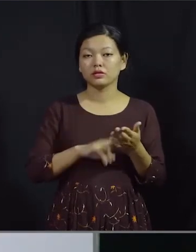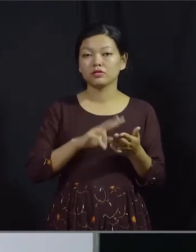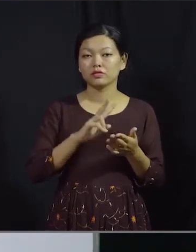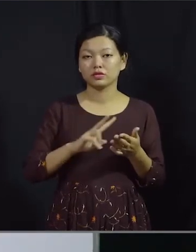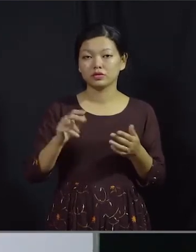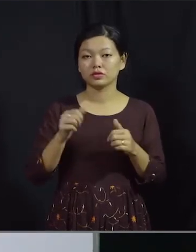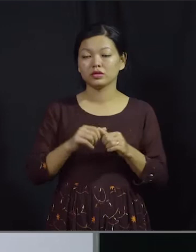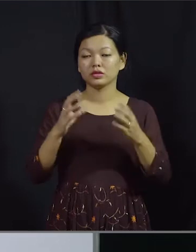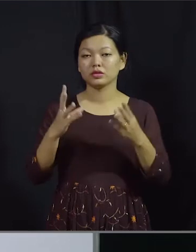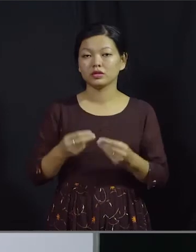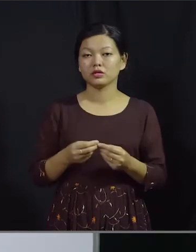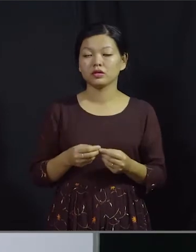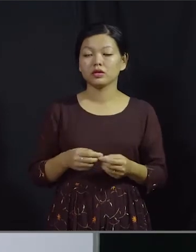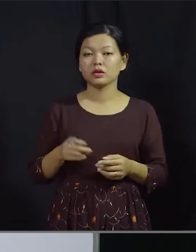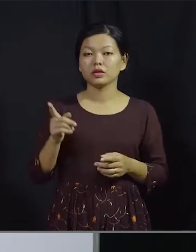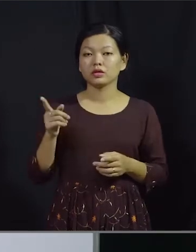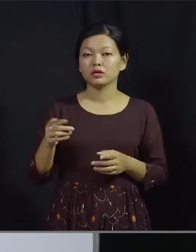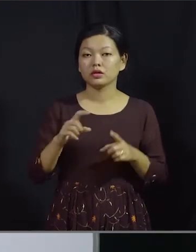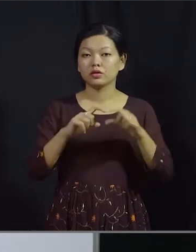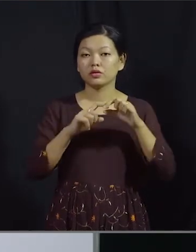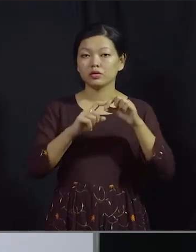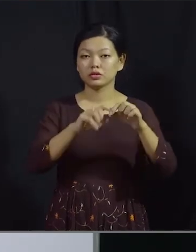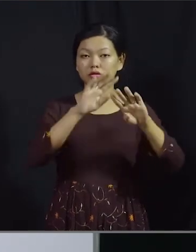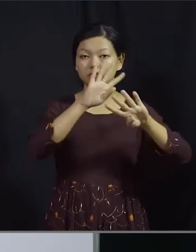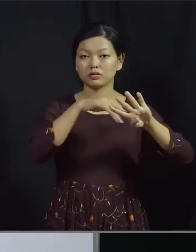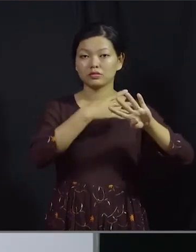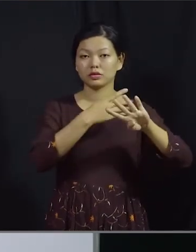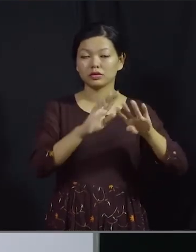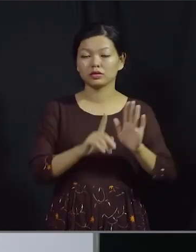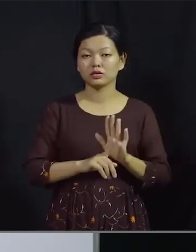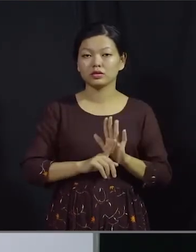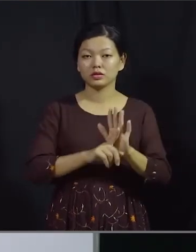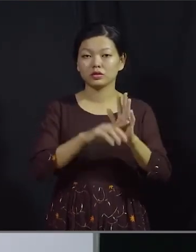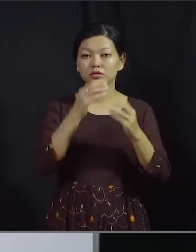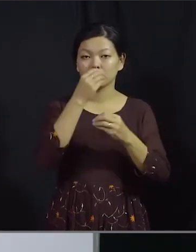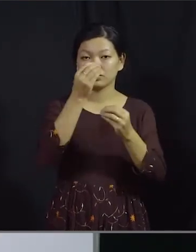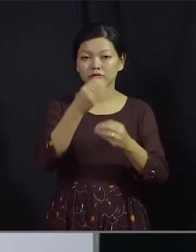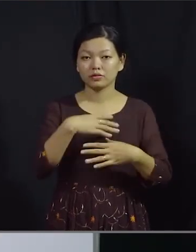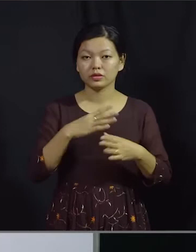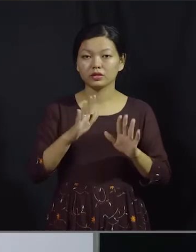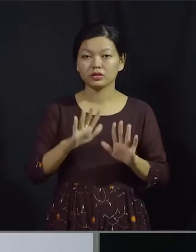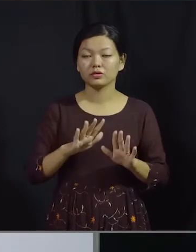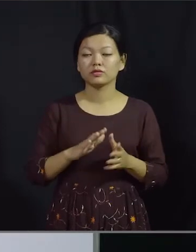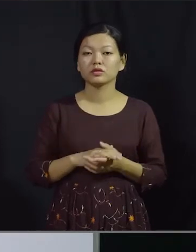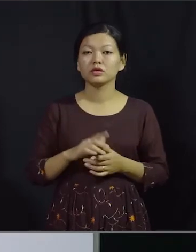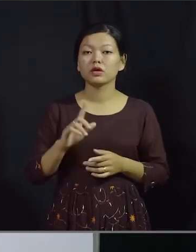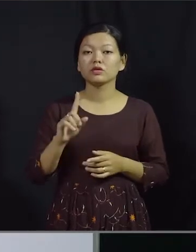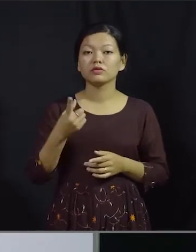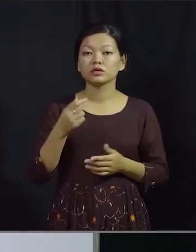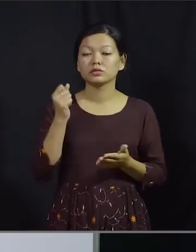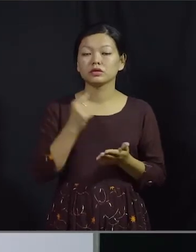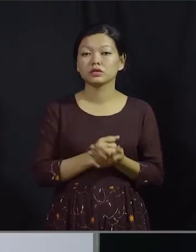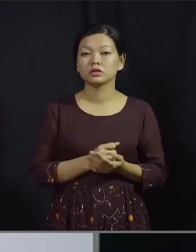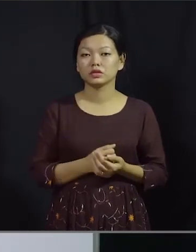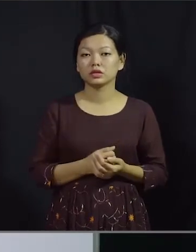liabilities from that of given in the balance sheet with additional information. Then you will have to ascertain first whether there